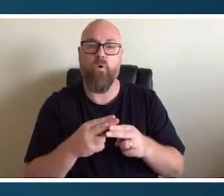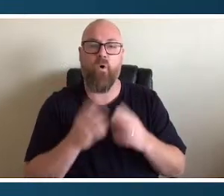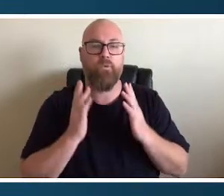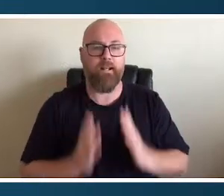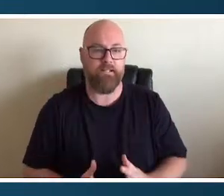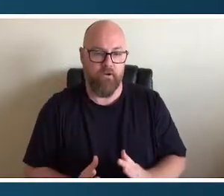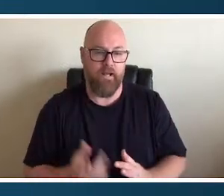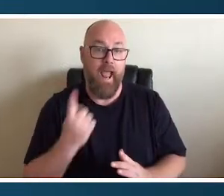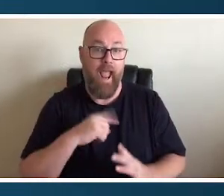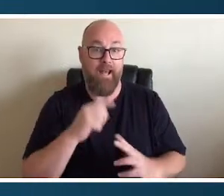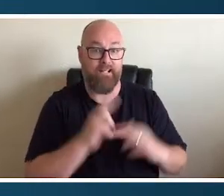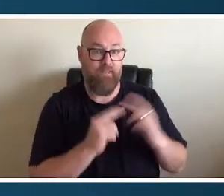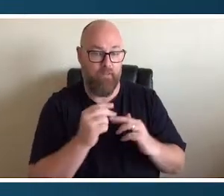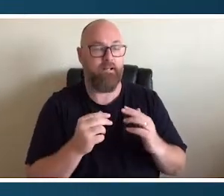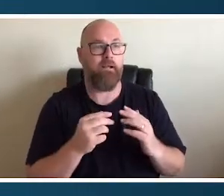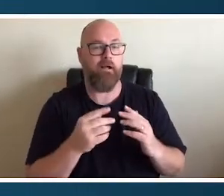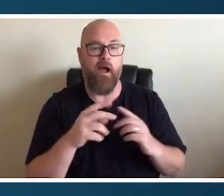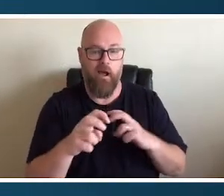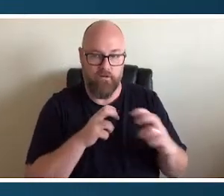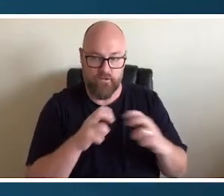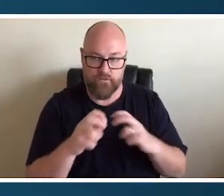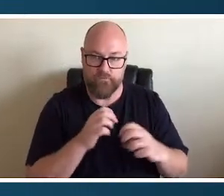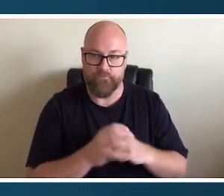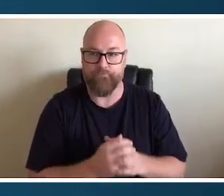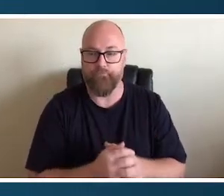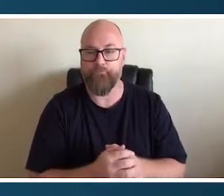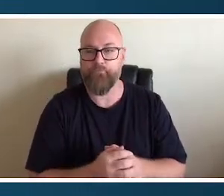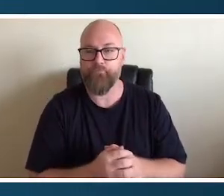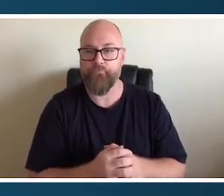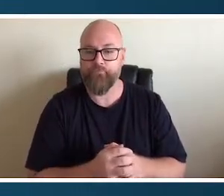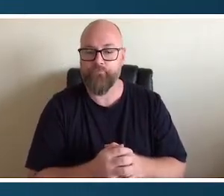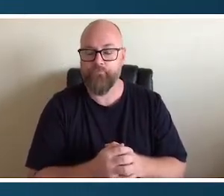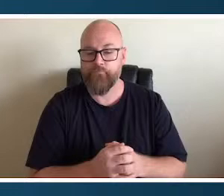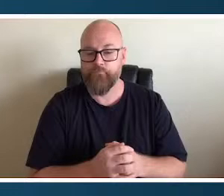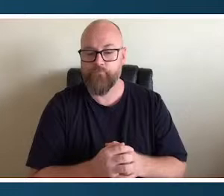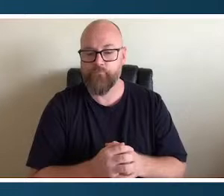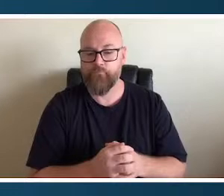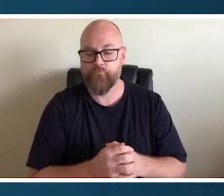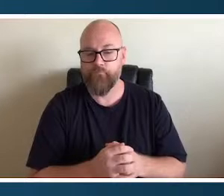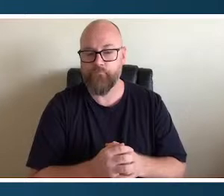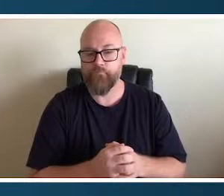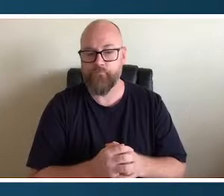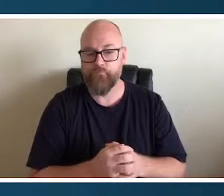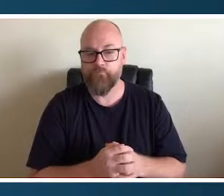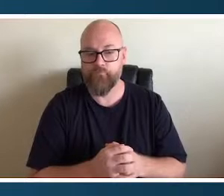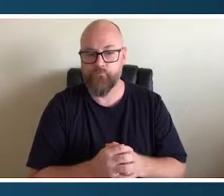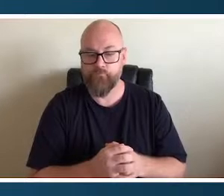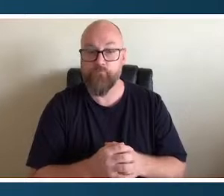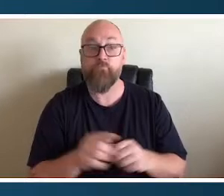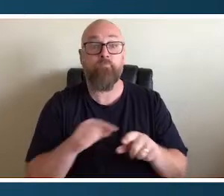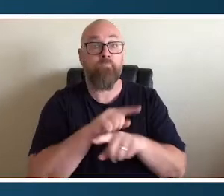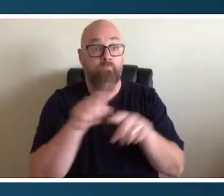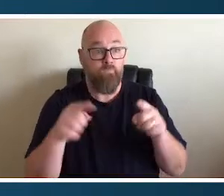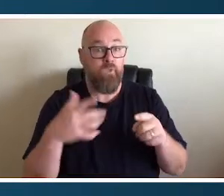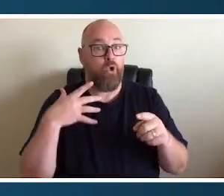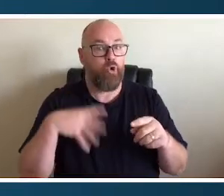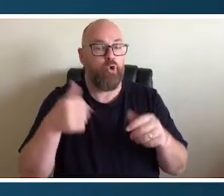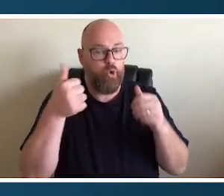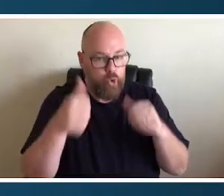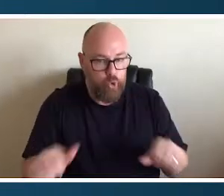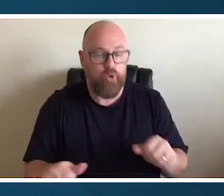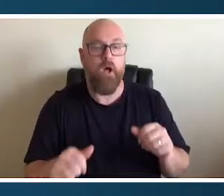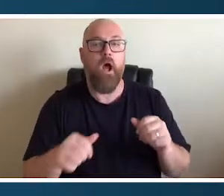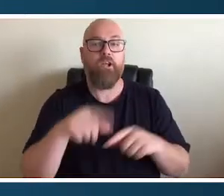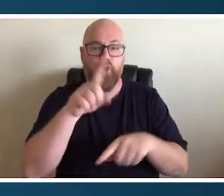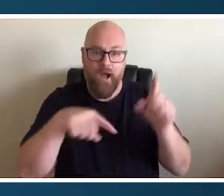progress, and you have discussed many examples over the last 2 days. Across diverse cultural landscapes,